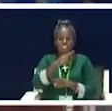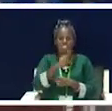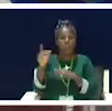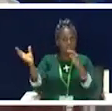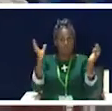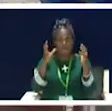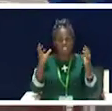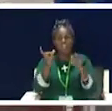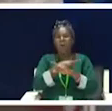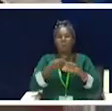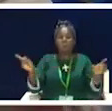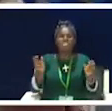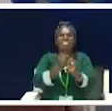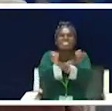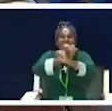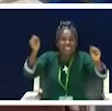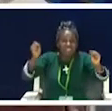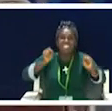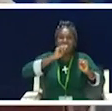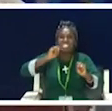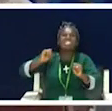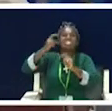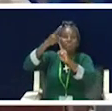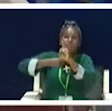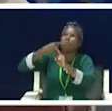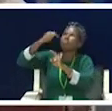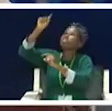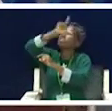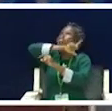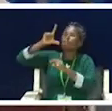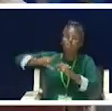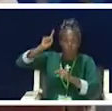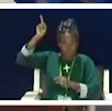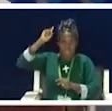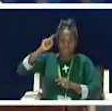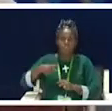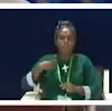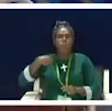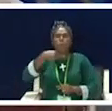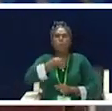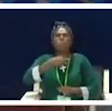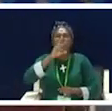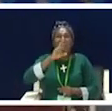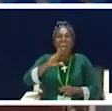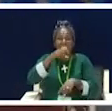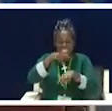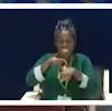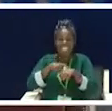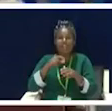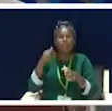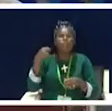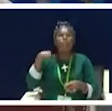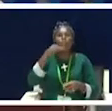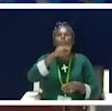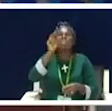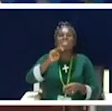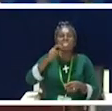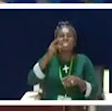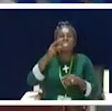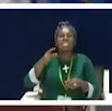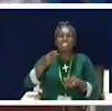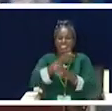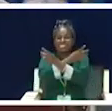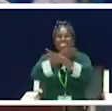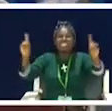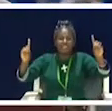of the Lord. We are in a time we need deliverance of our soul from untimely death